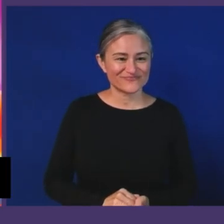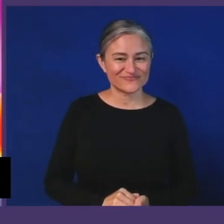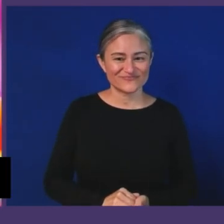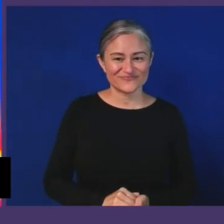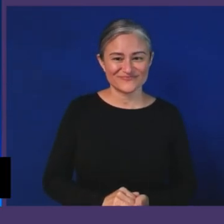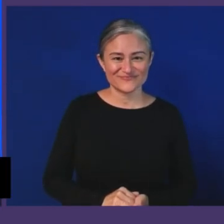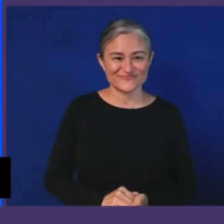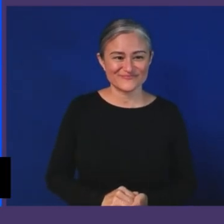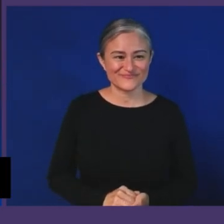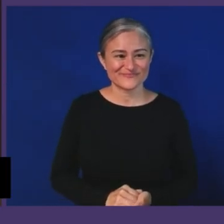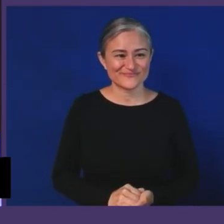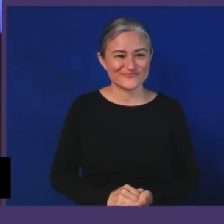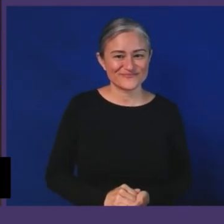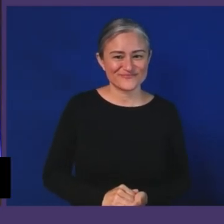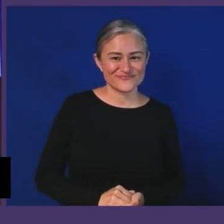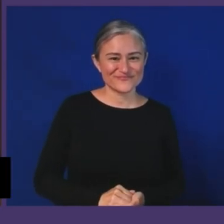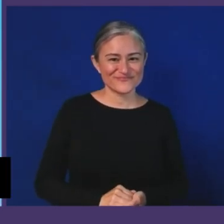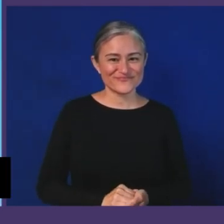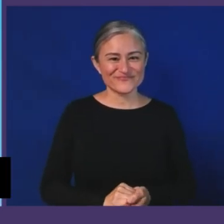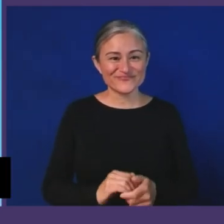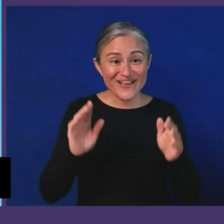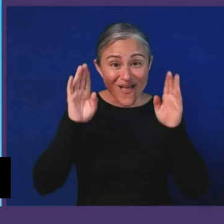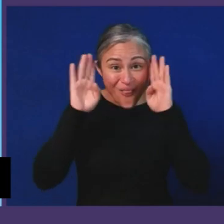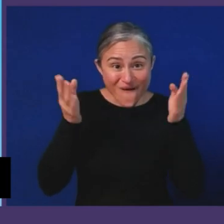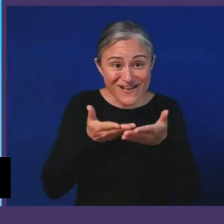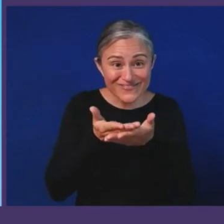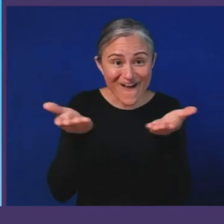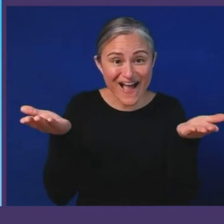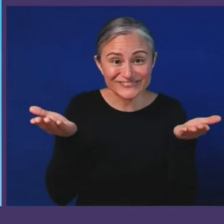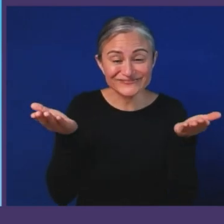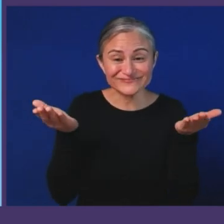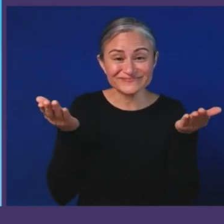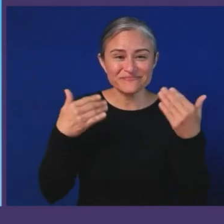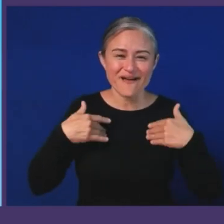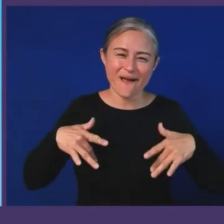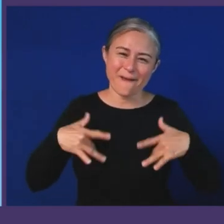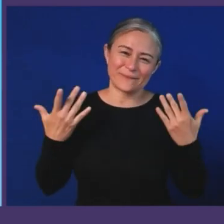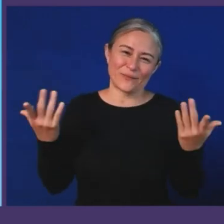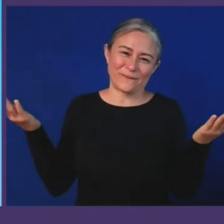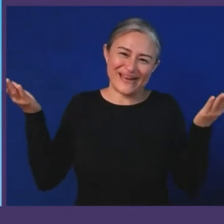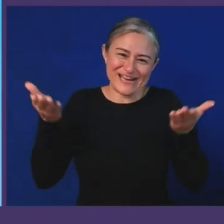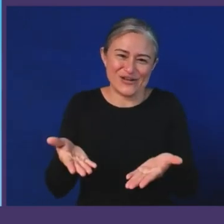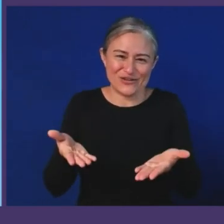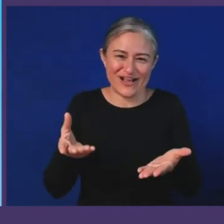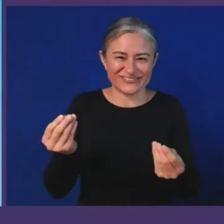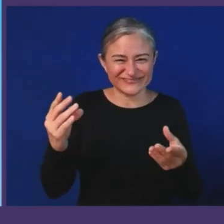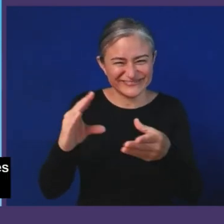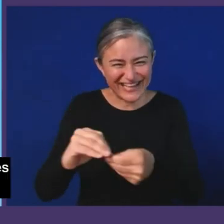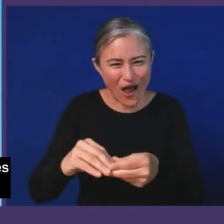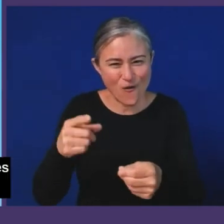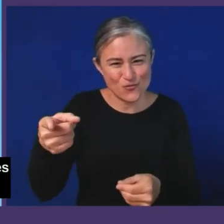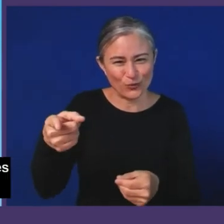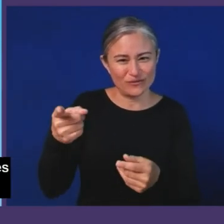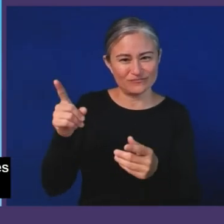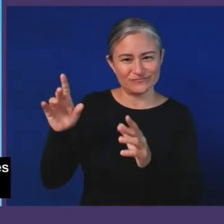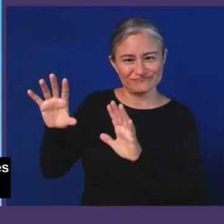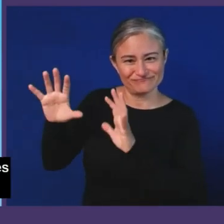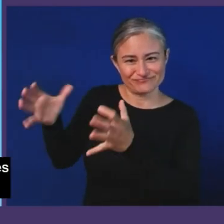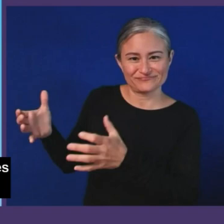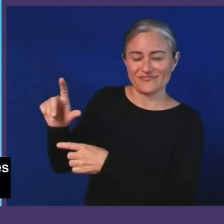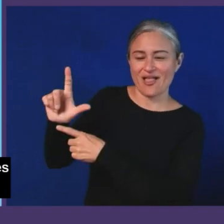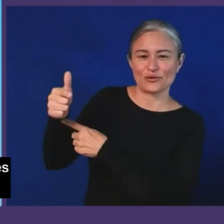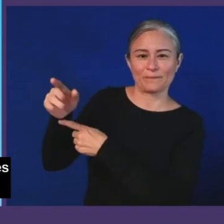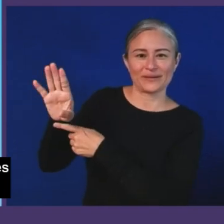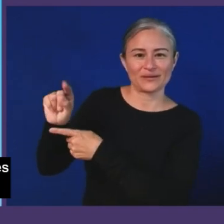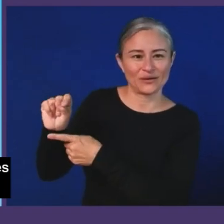Hi, everyone. I'm happy to be here to tell you about the state of GPT and more generally about the rapidly growing ecosystem